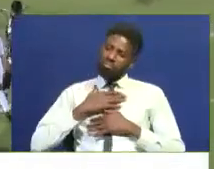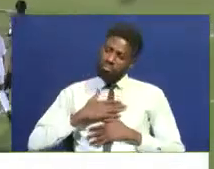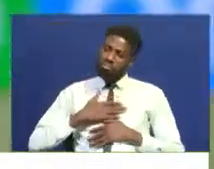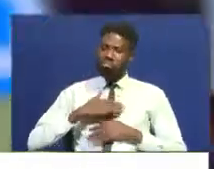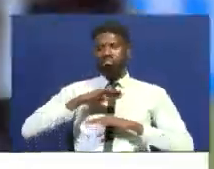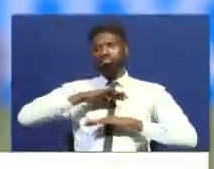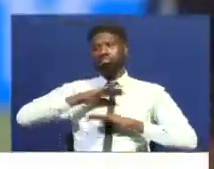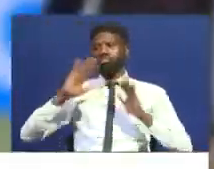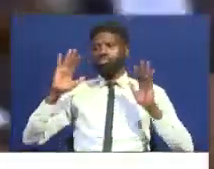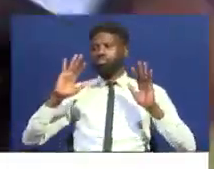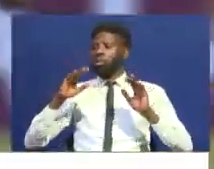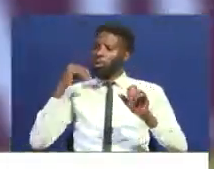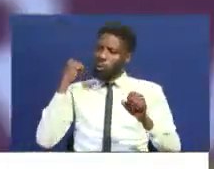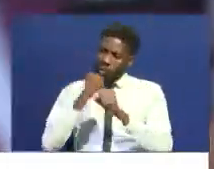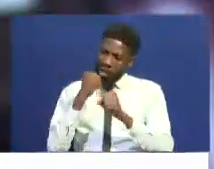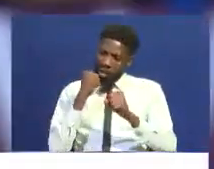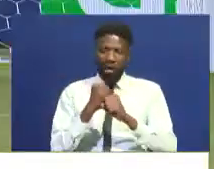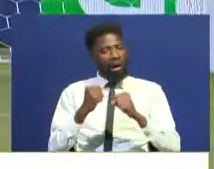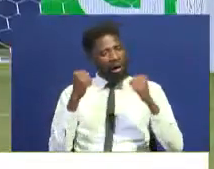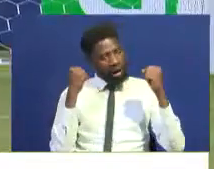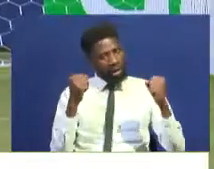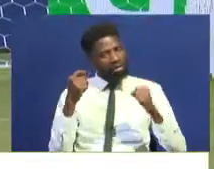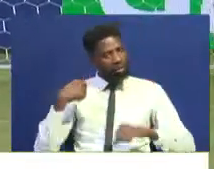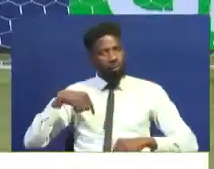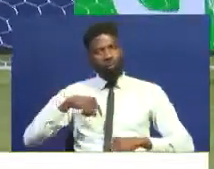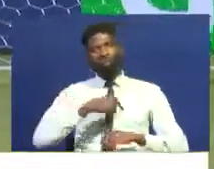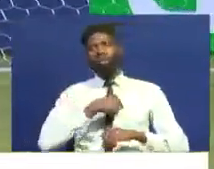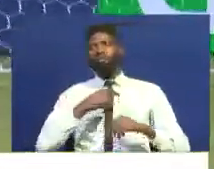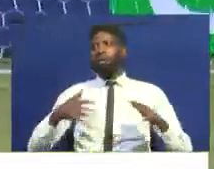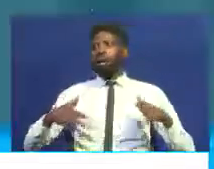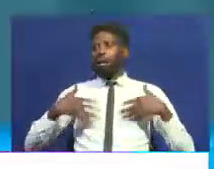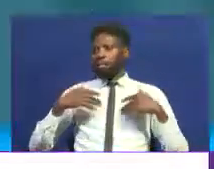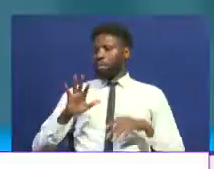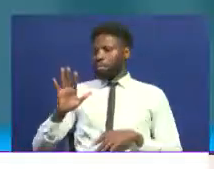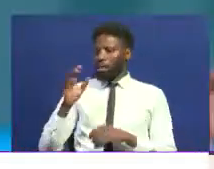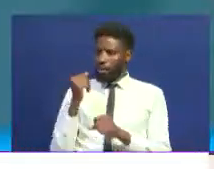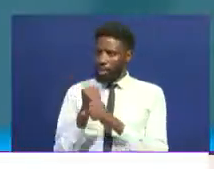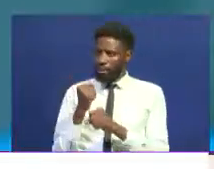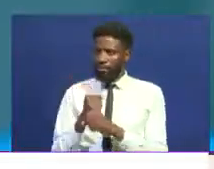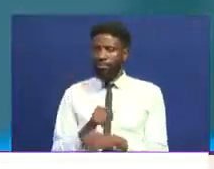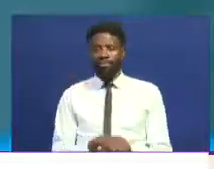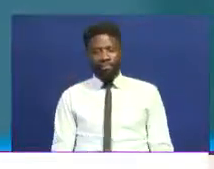kabisa na kupigania taifa yao, na tunafurahi sana jinsi walivyofanya.